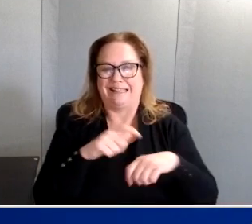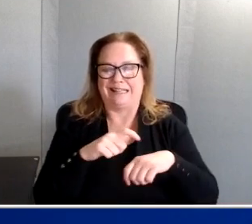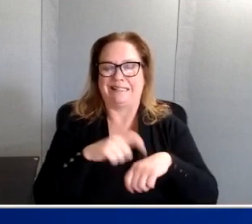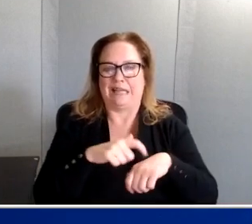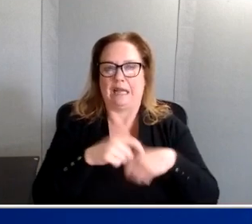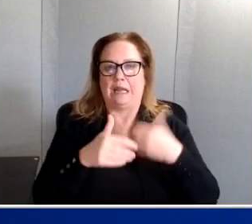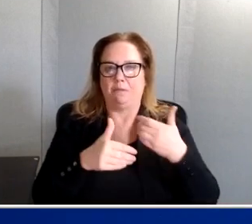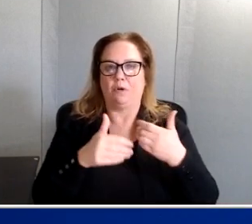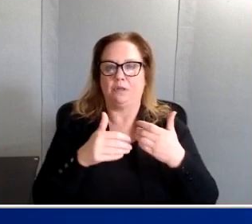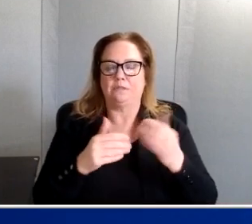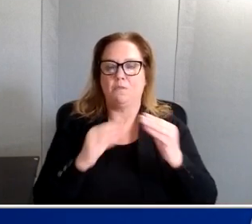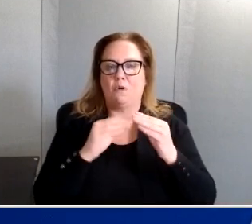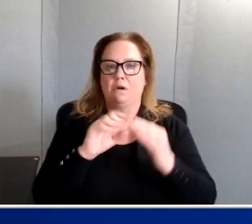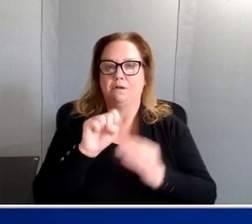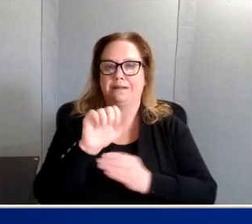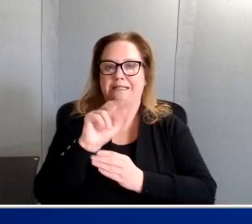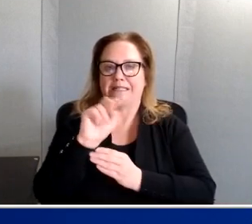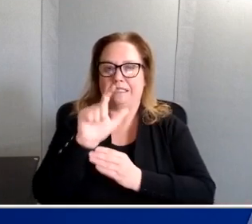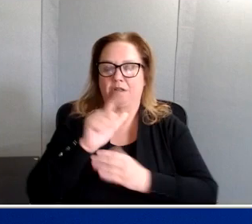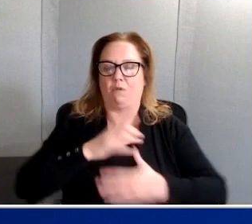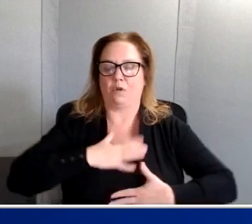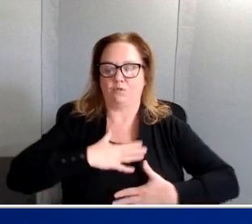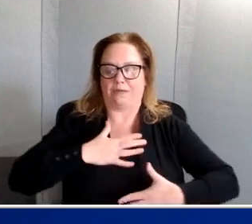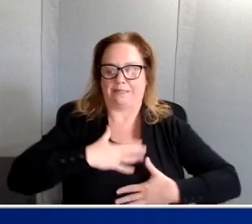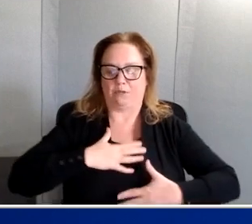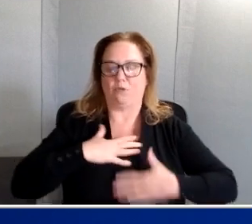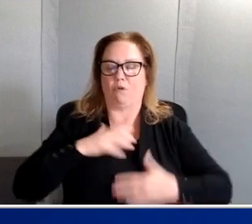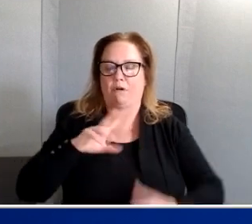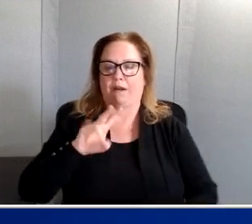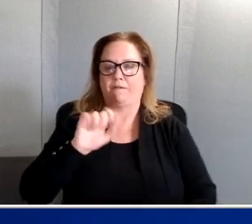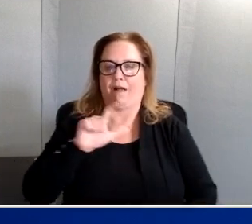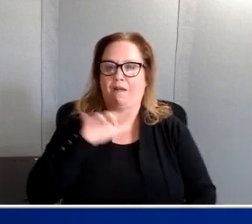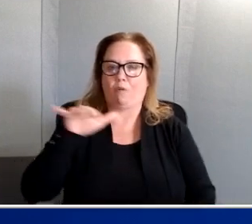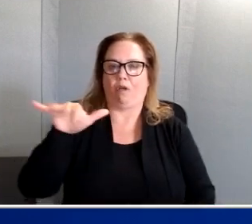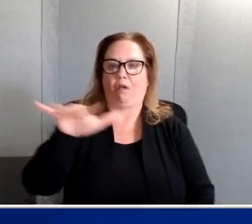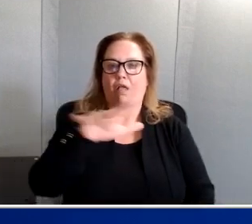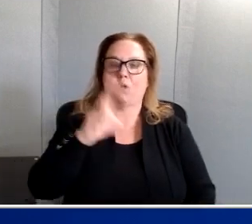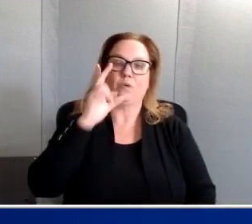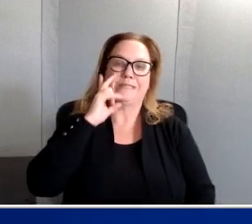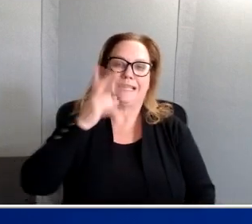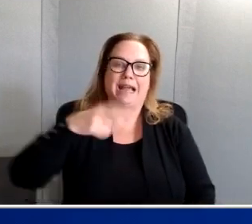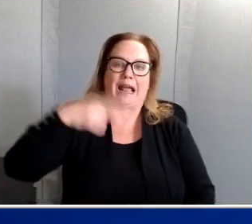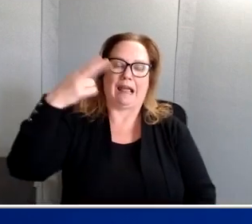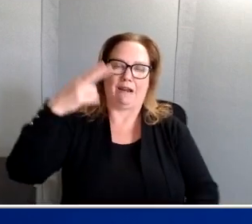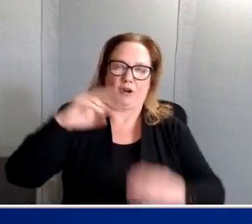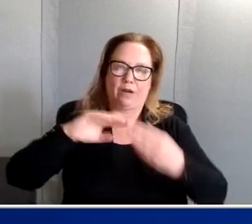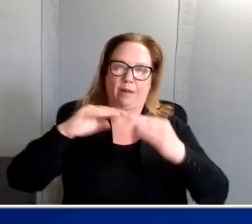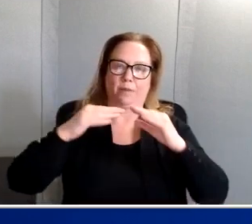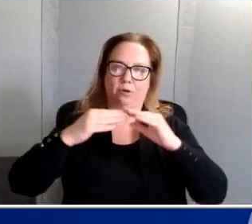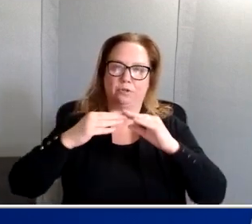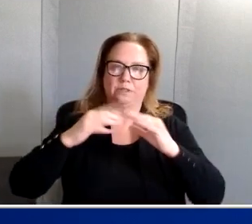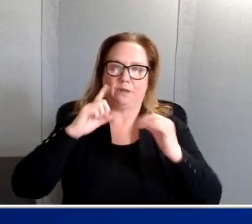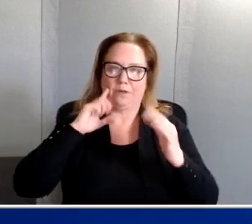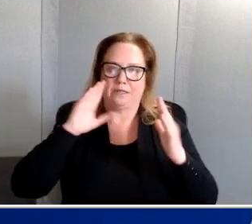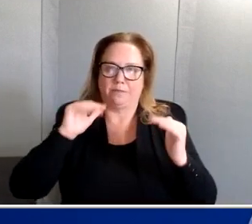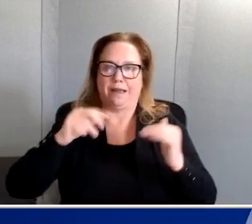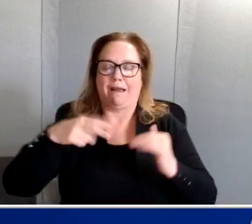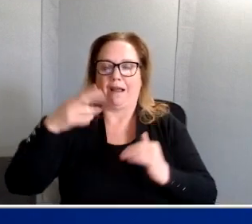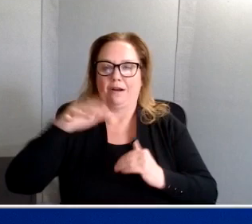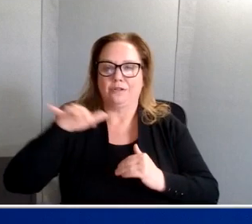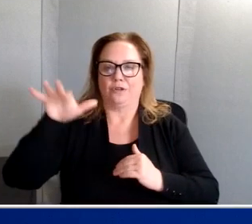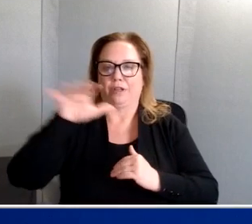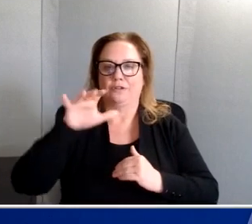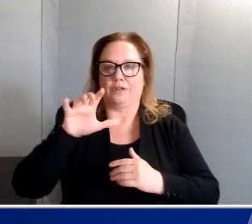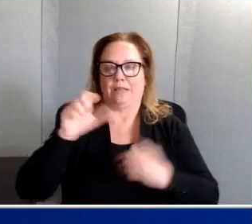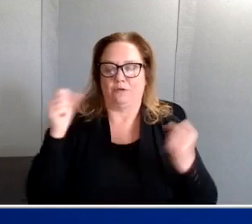of the respiratory viral season circulation, where we'll see higher circulation, and this is what we anticipate, higher circulation in those